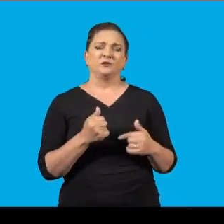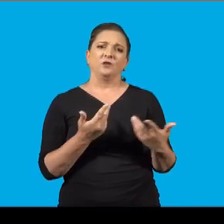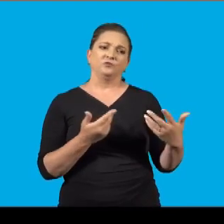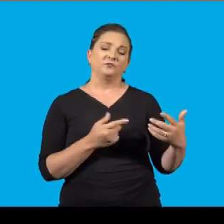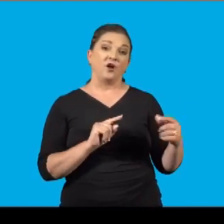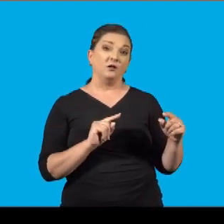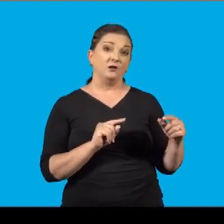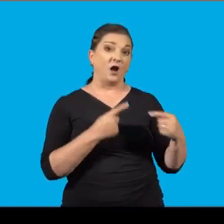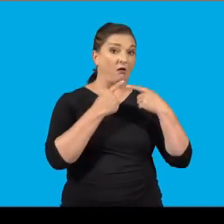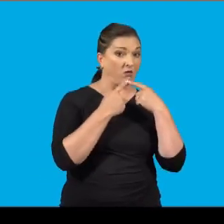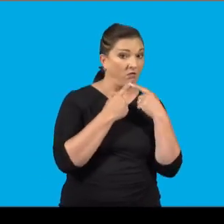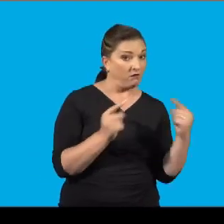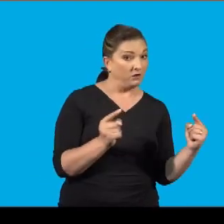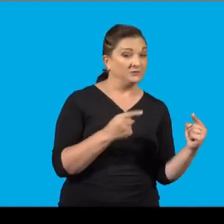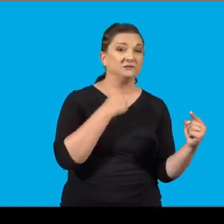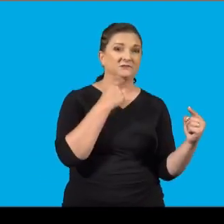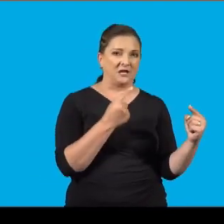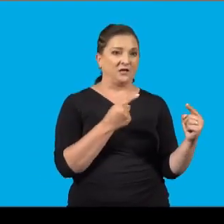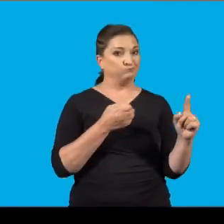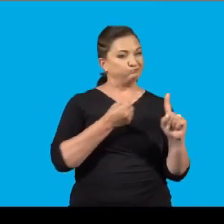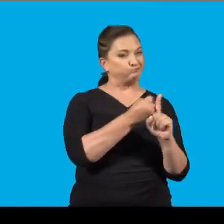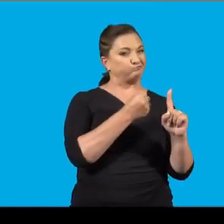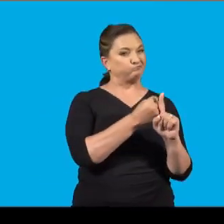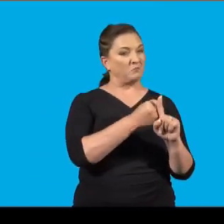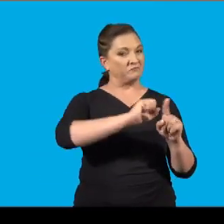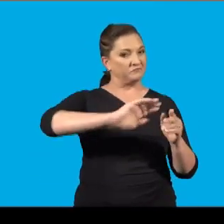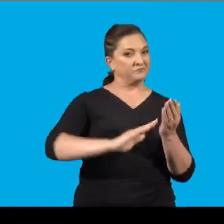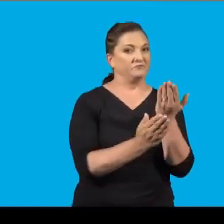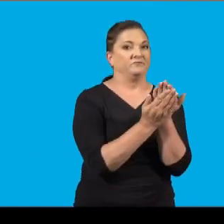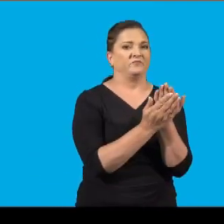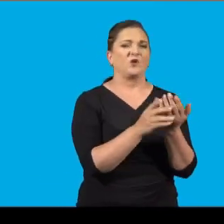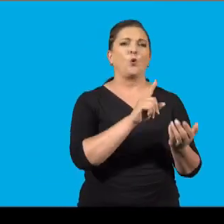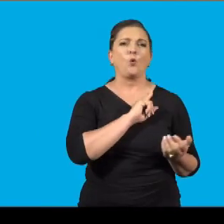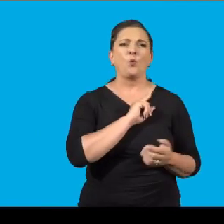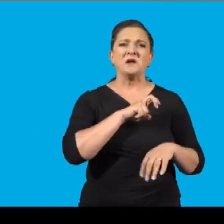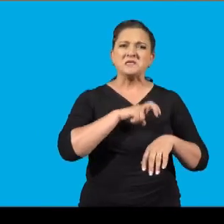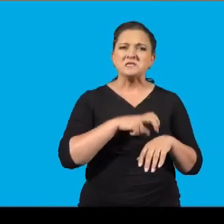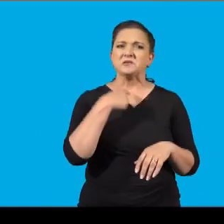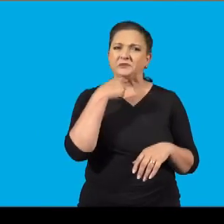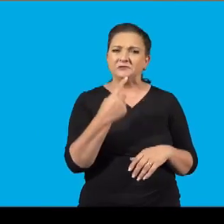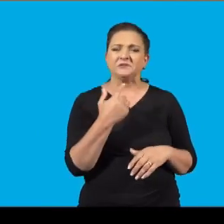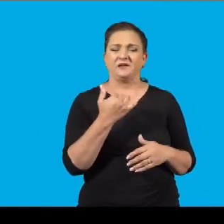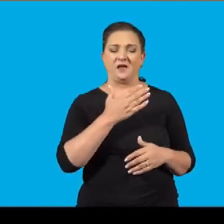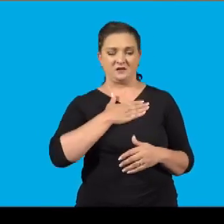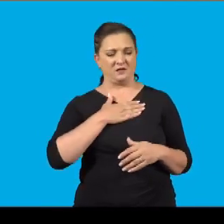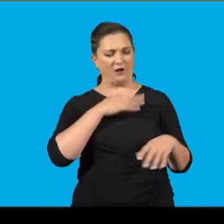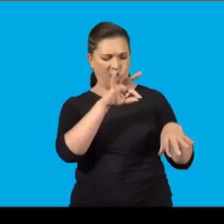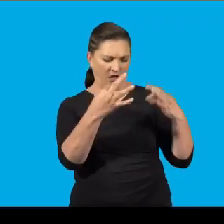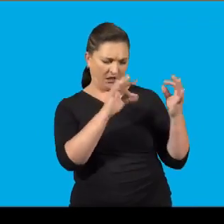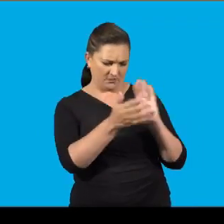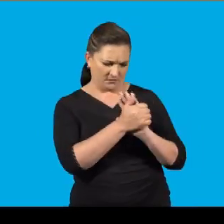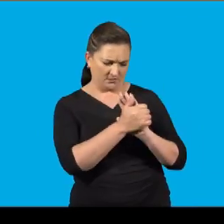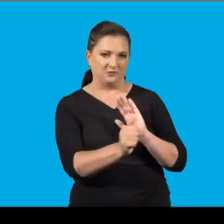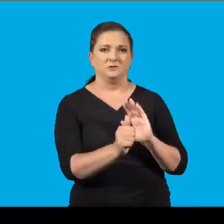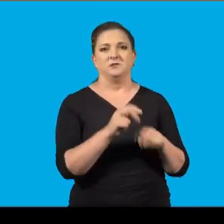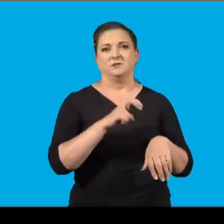your original argument based on relevant evidence using your analytical and